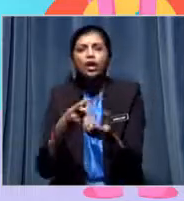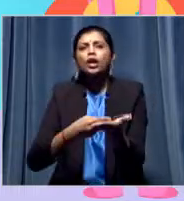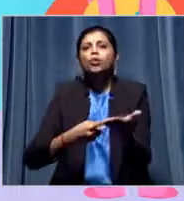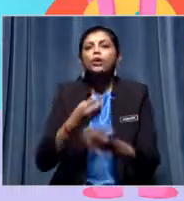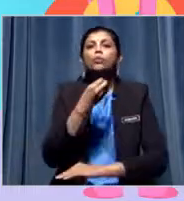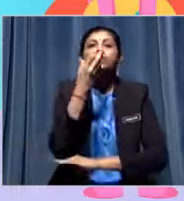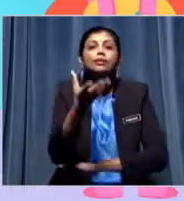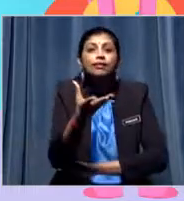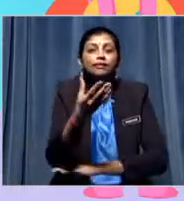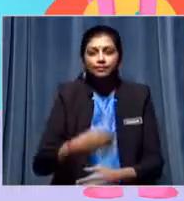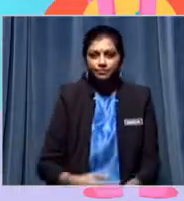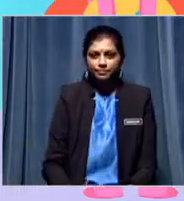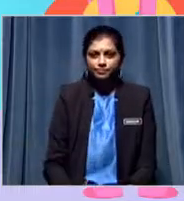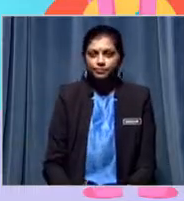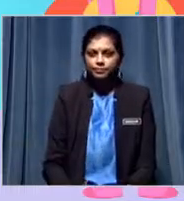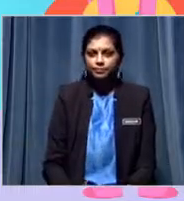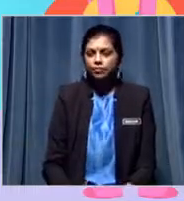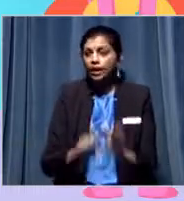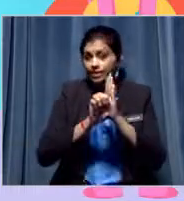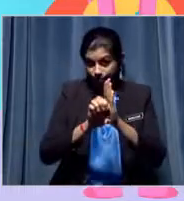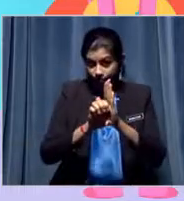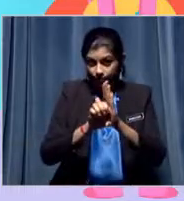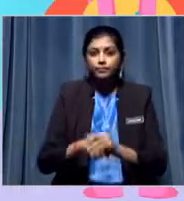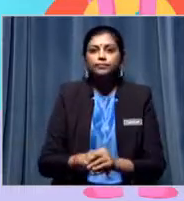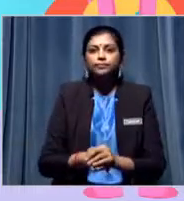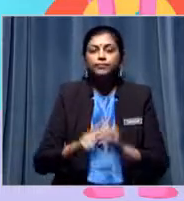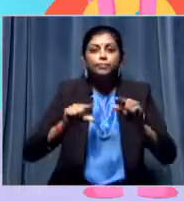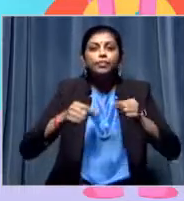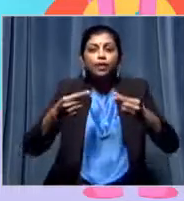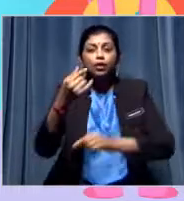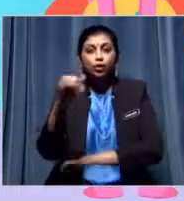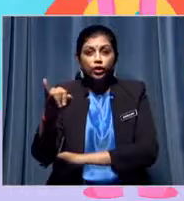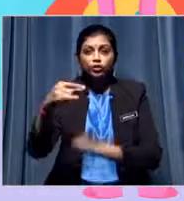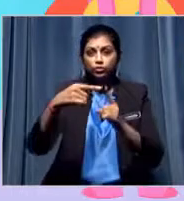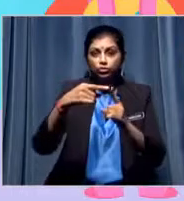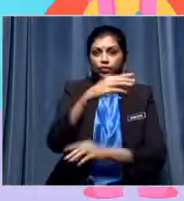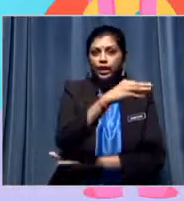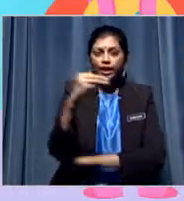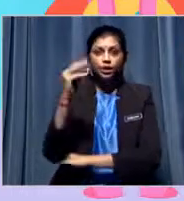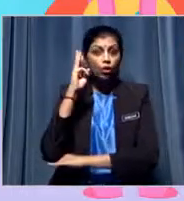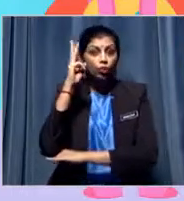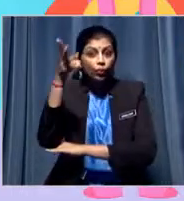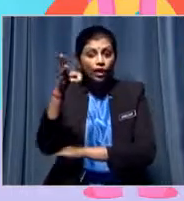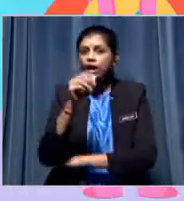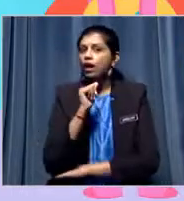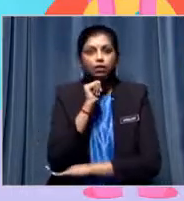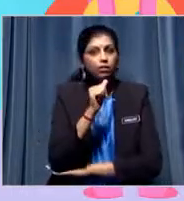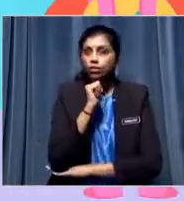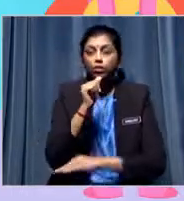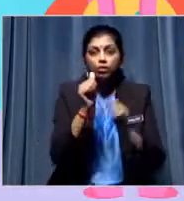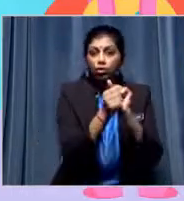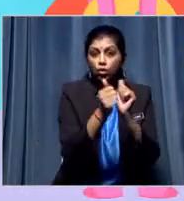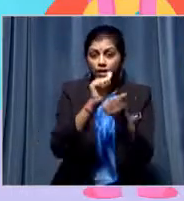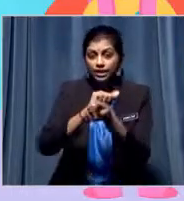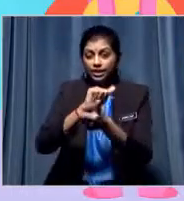communicate. For example, going to and will are not alternatives. Depending